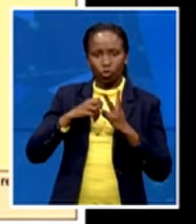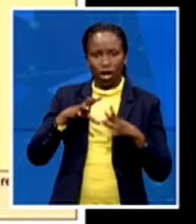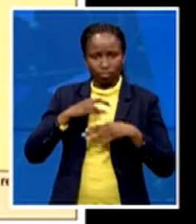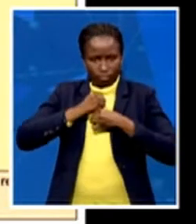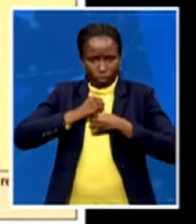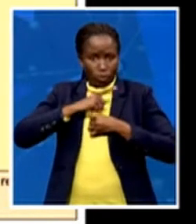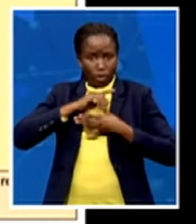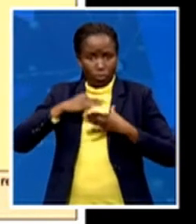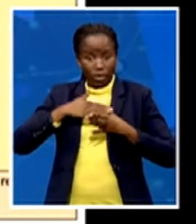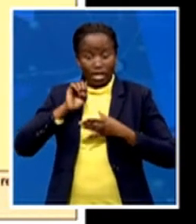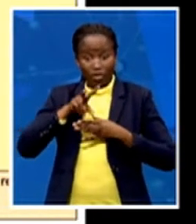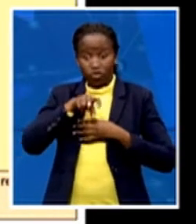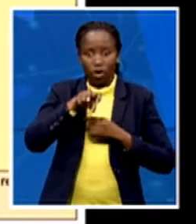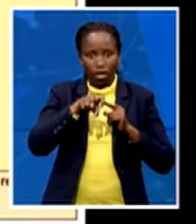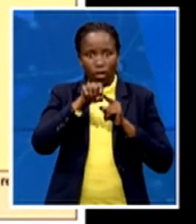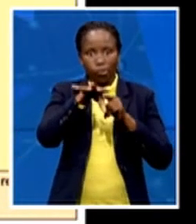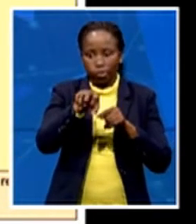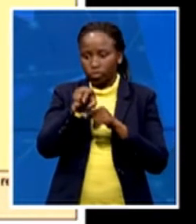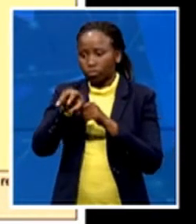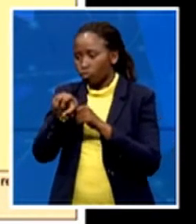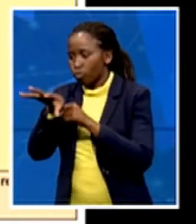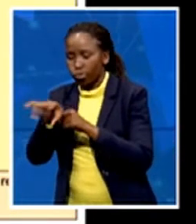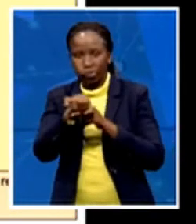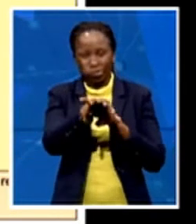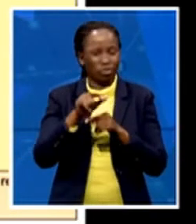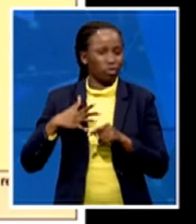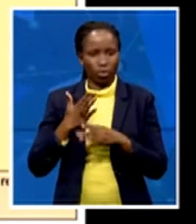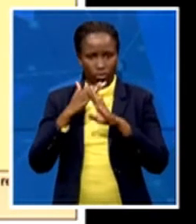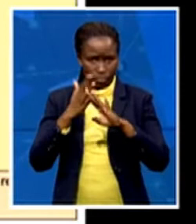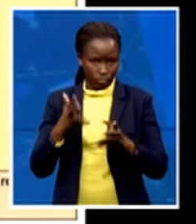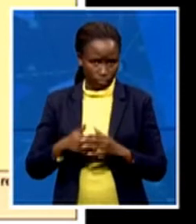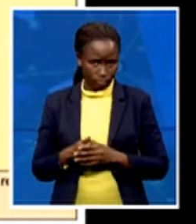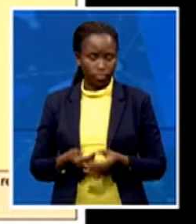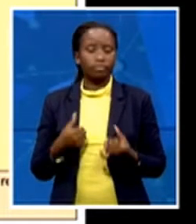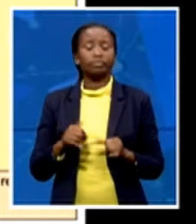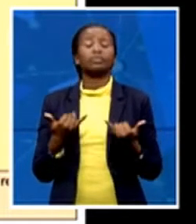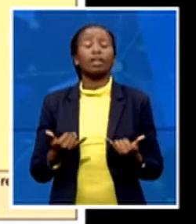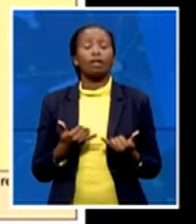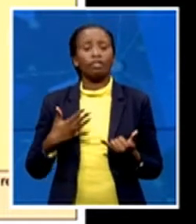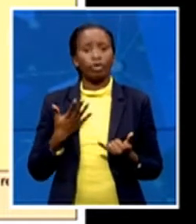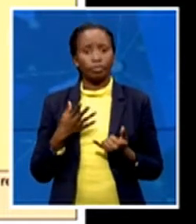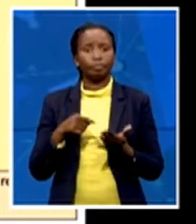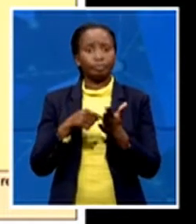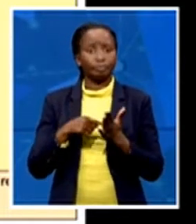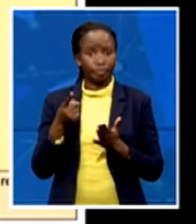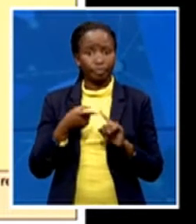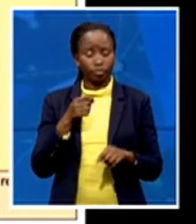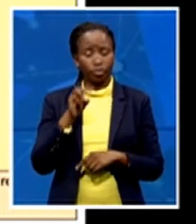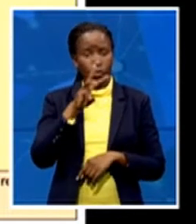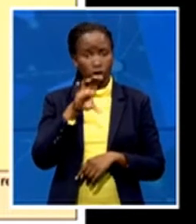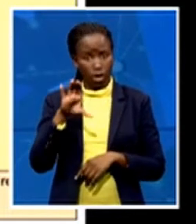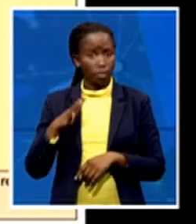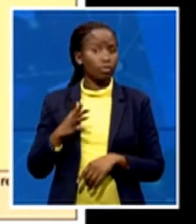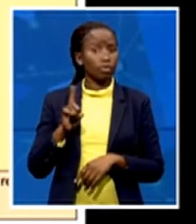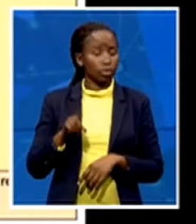these are the specific public health recommendations that we are recommending in the Western Cape. We are saying that we should have a maximum of